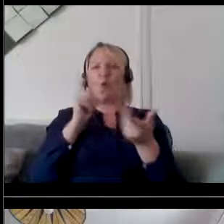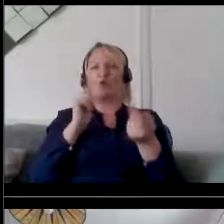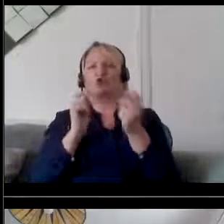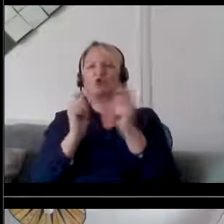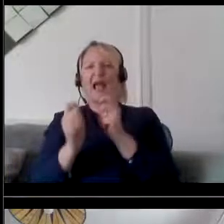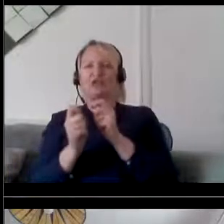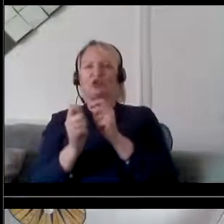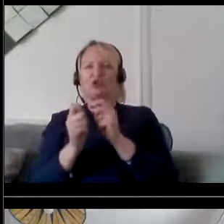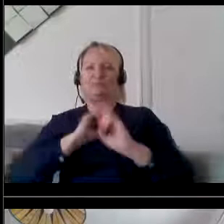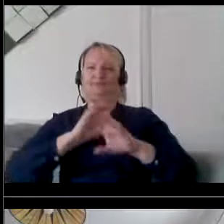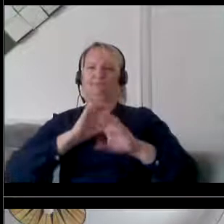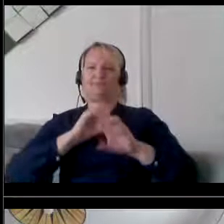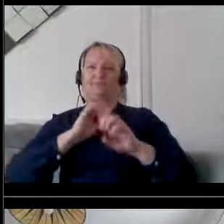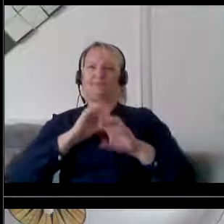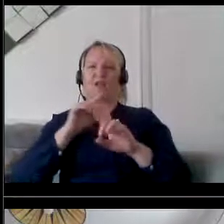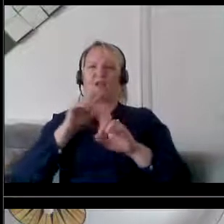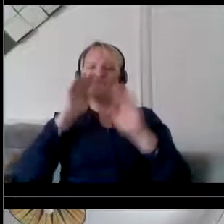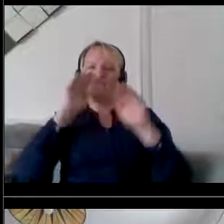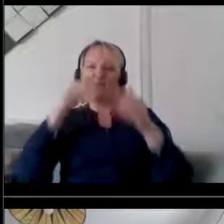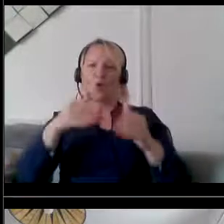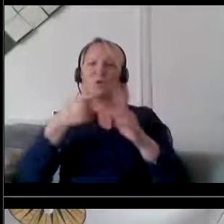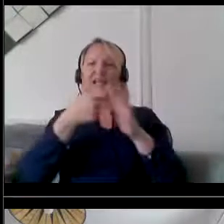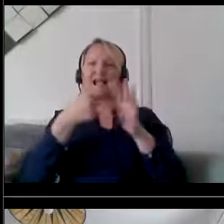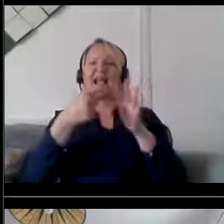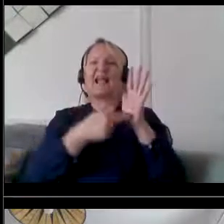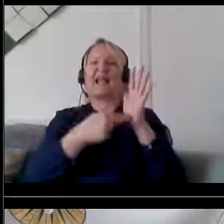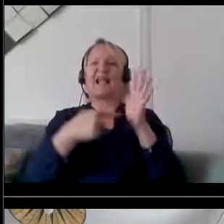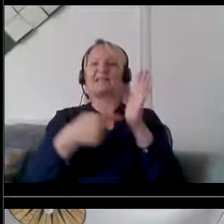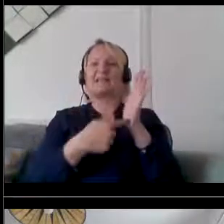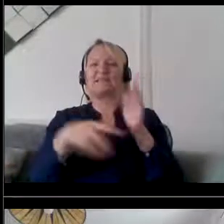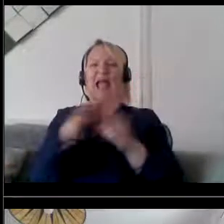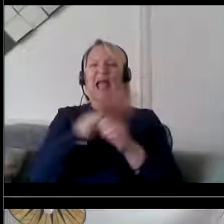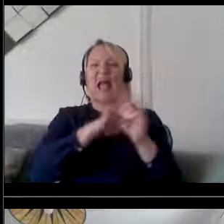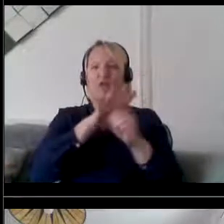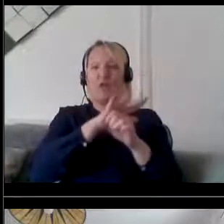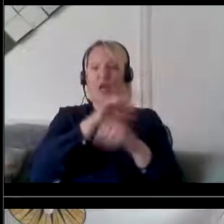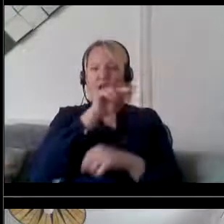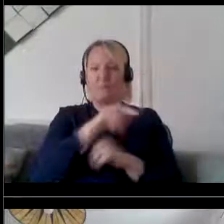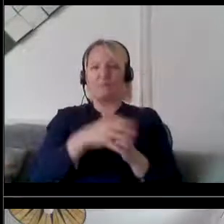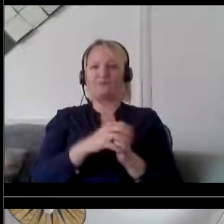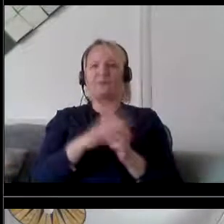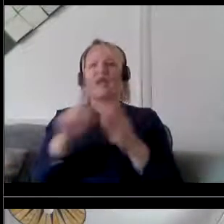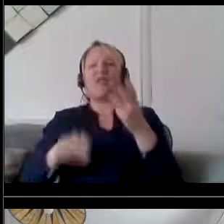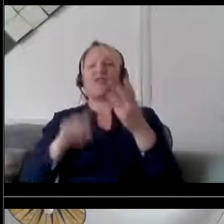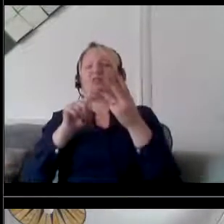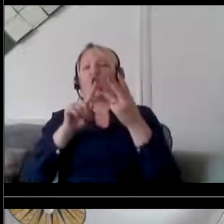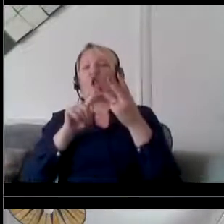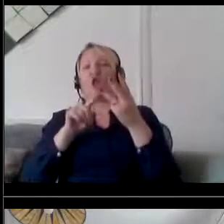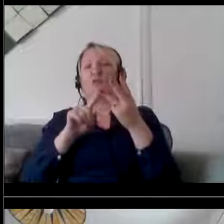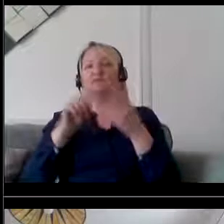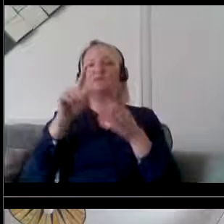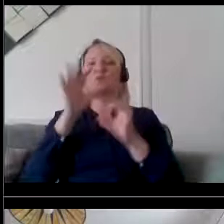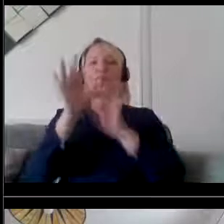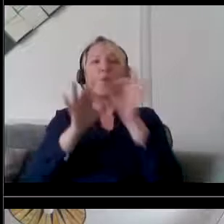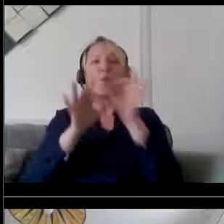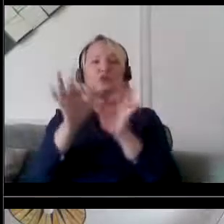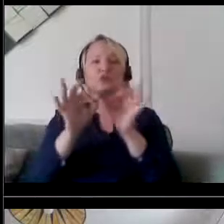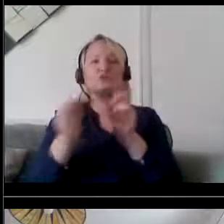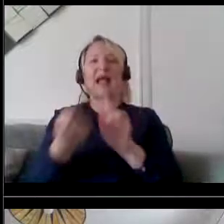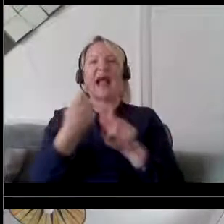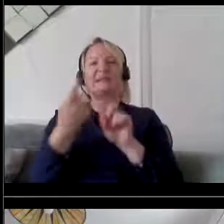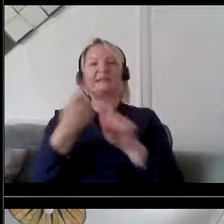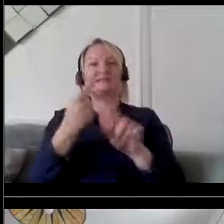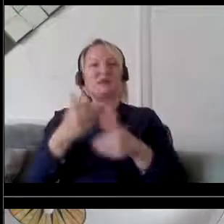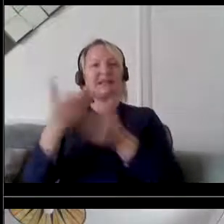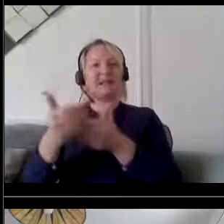emphasis on the Kent area. And then the final section will be our live Q&A session, where our team are going to